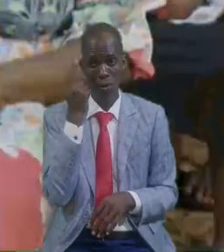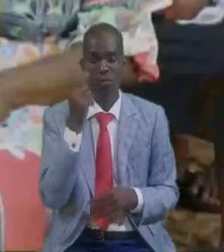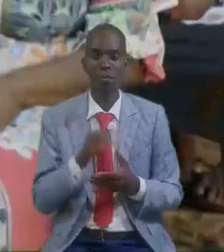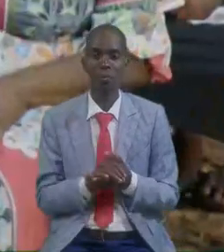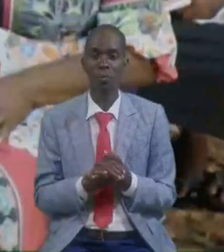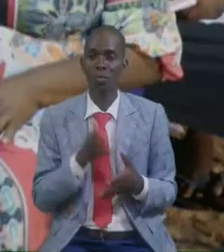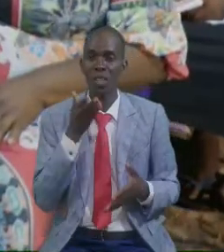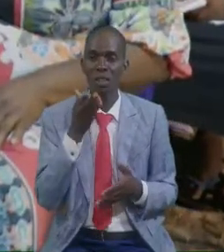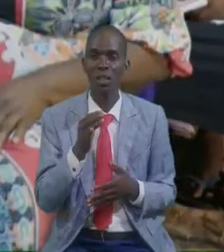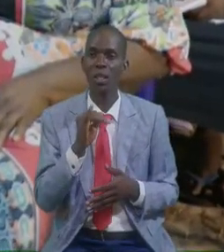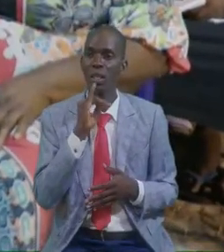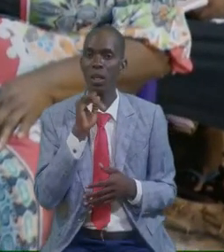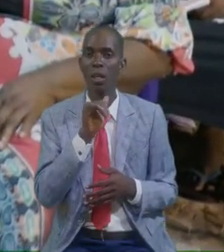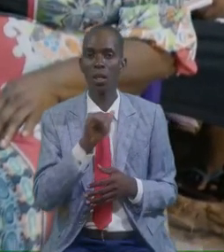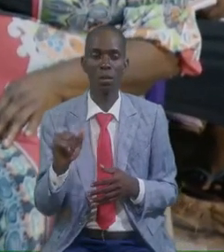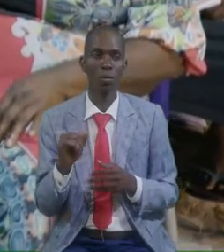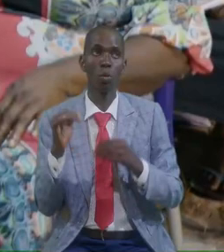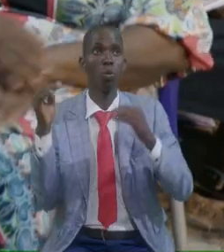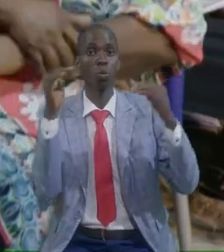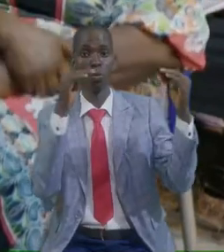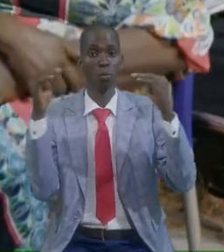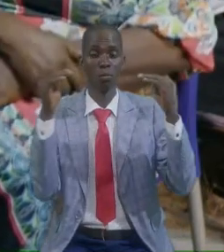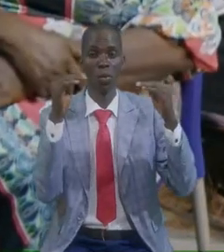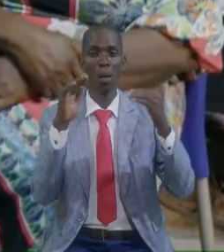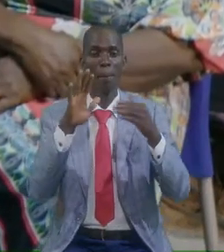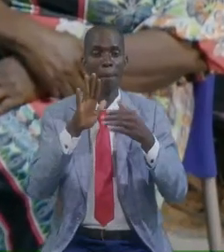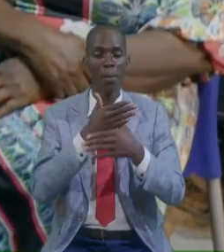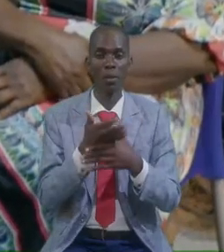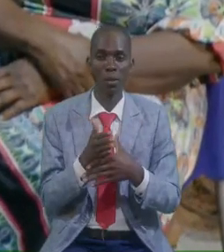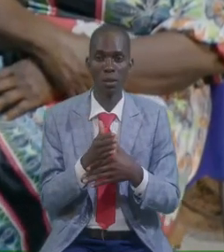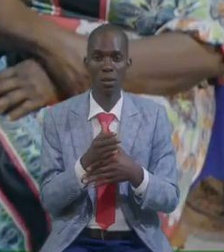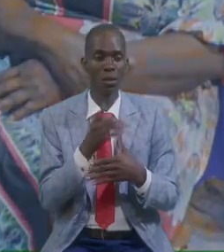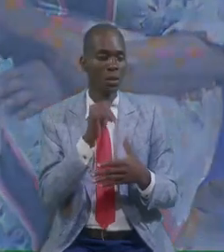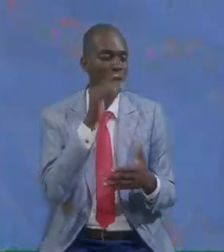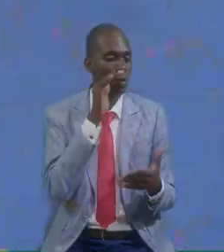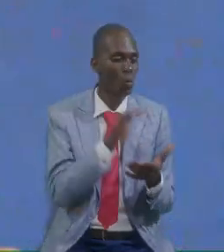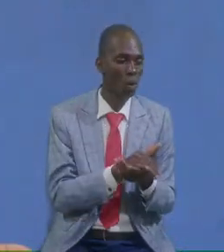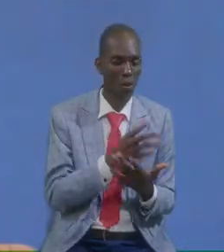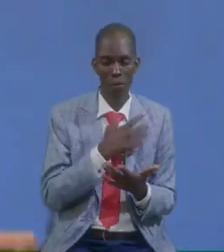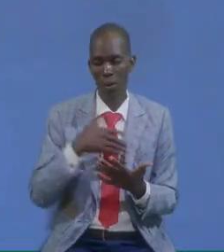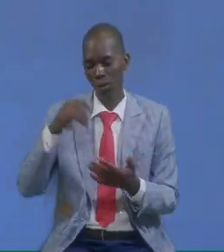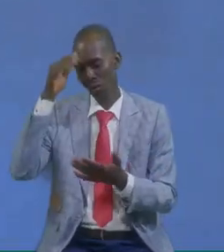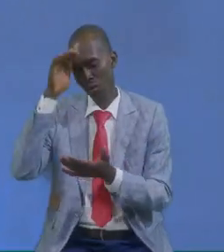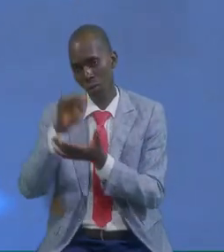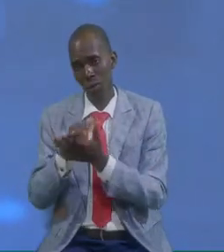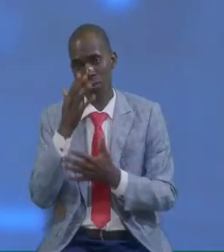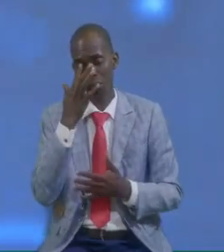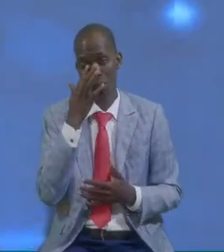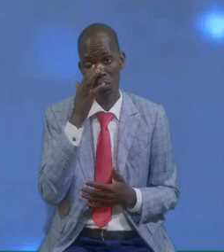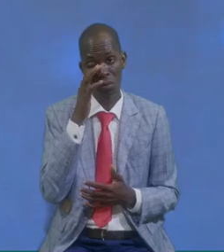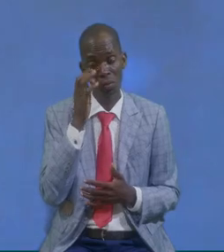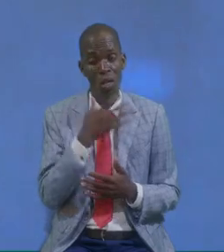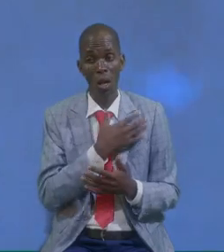is a conflict between the wife and the husband. And the